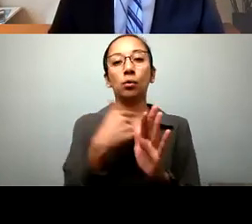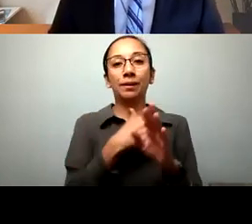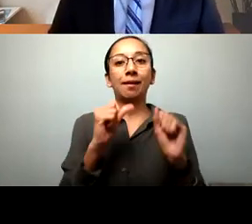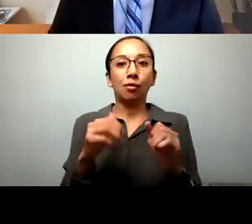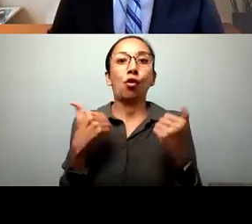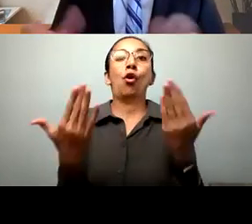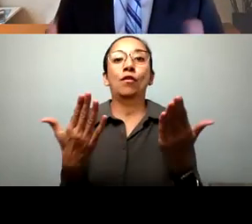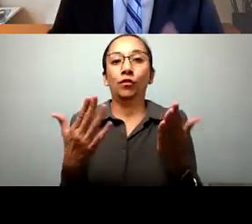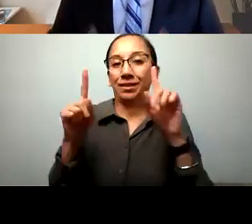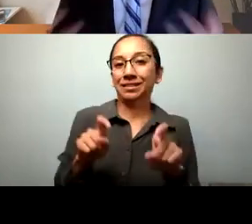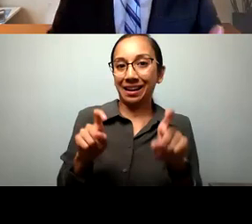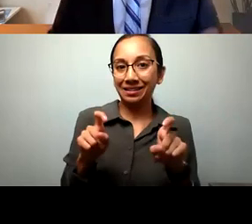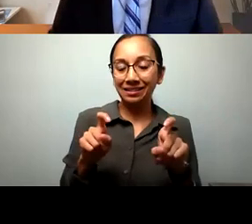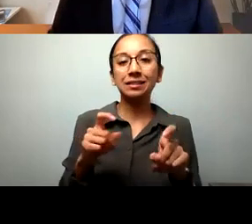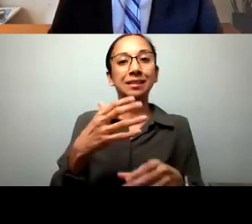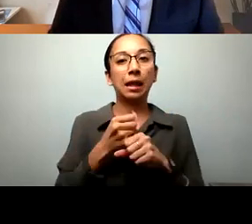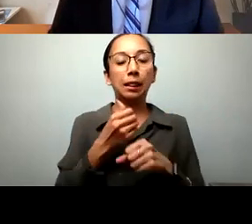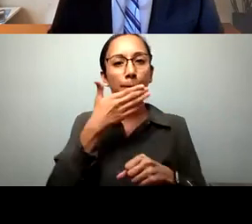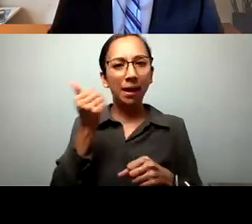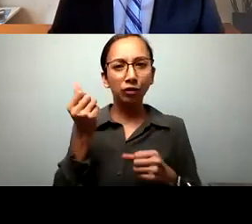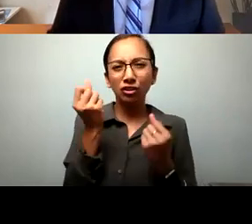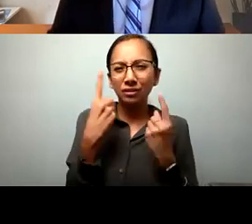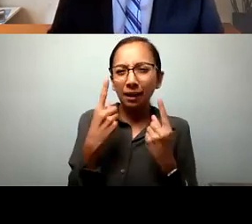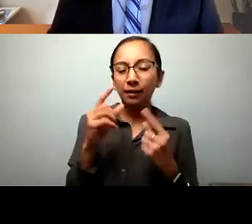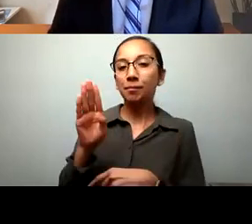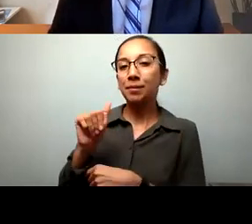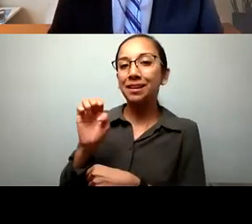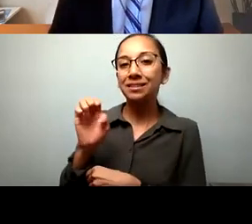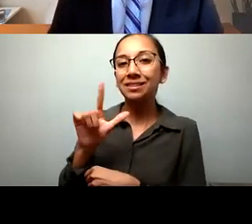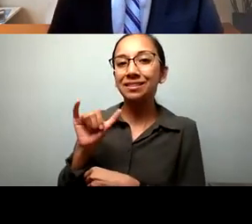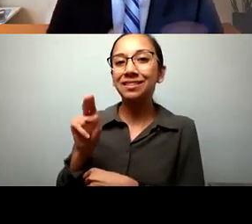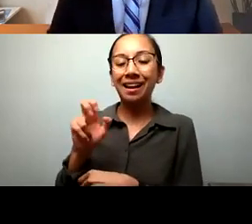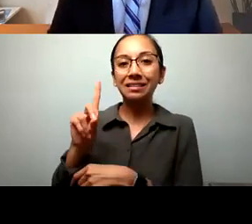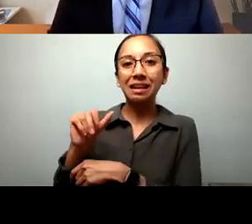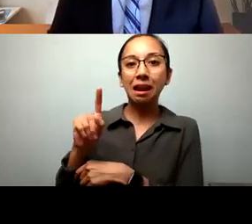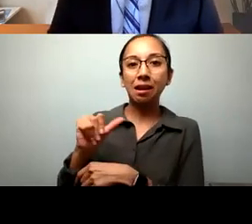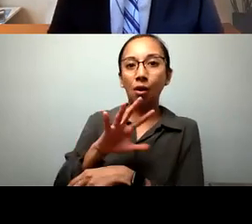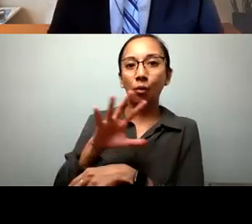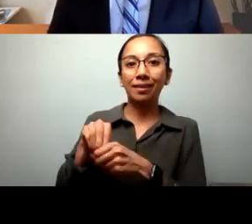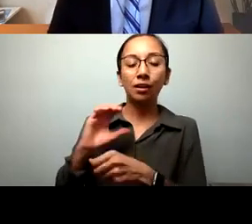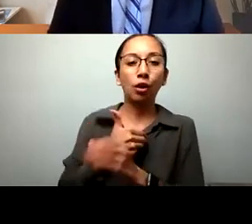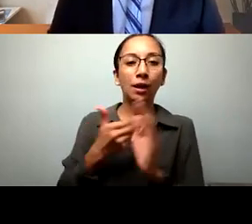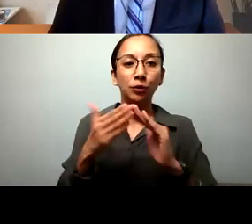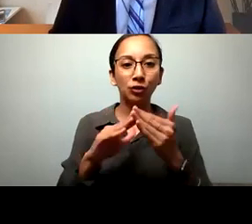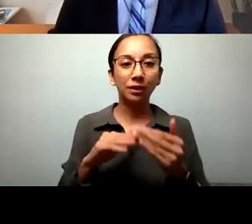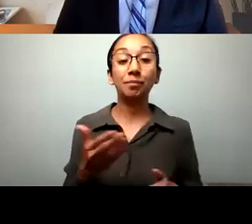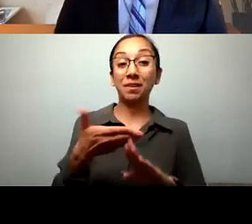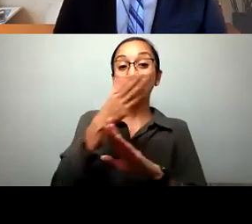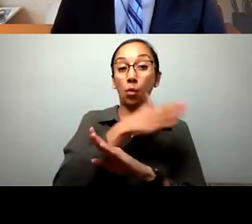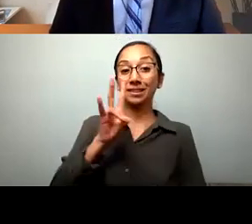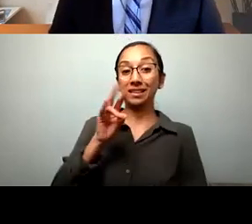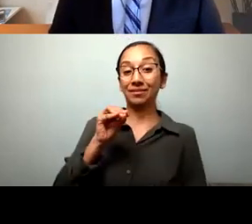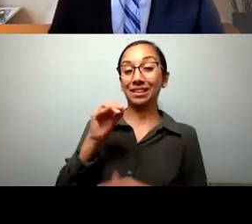test to get a better understanding of baseline data amongst our community. When this slide was created, we were at